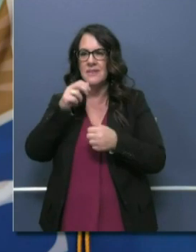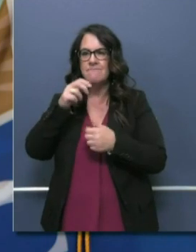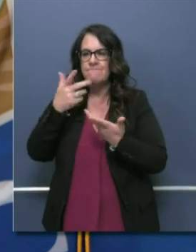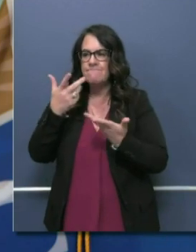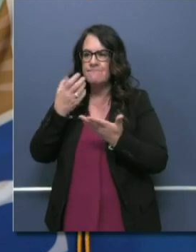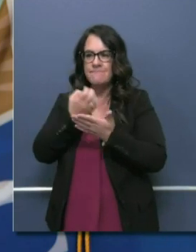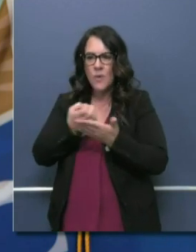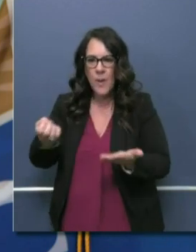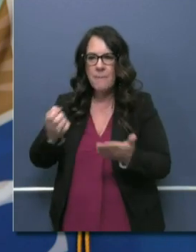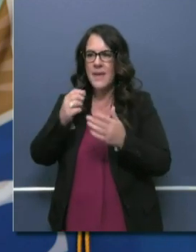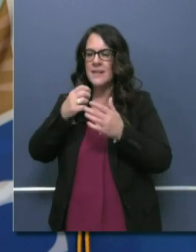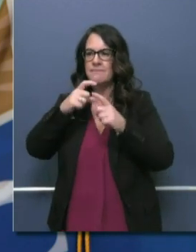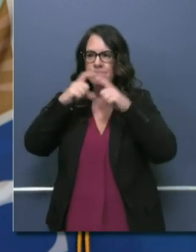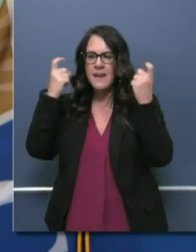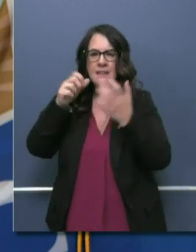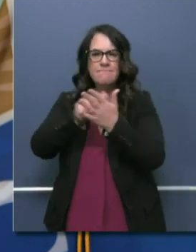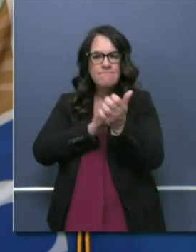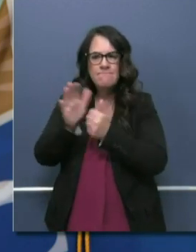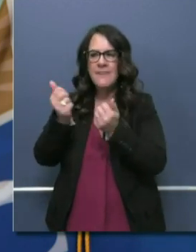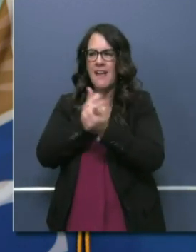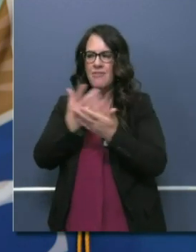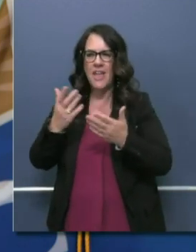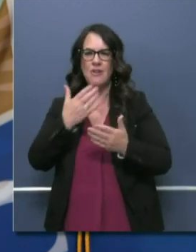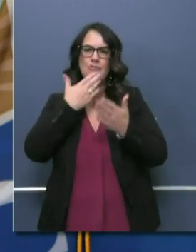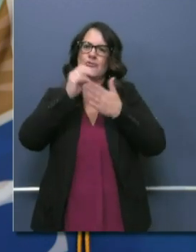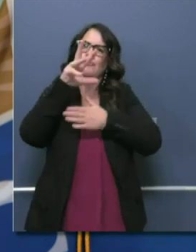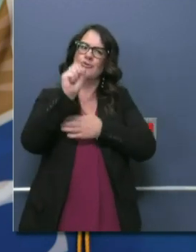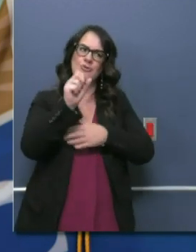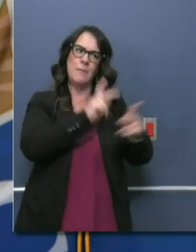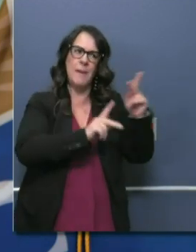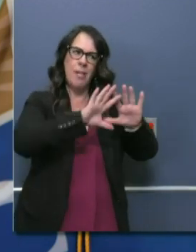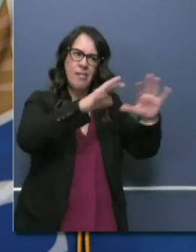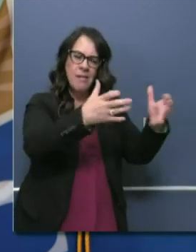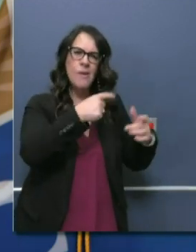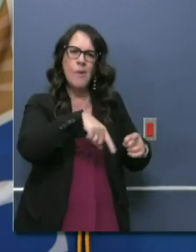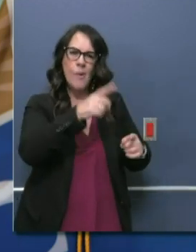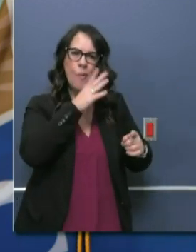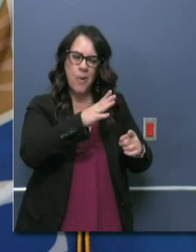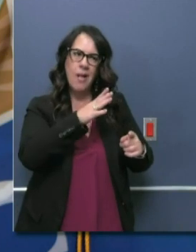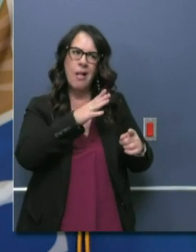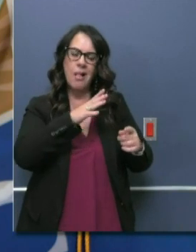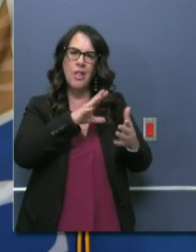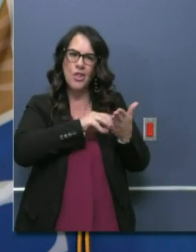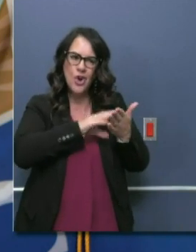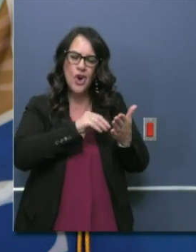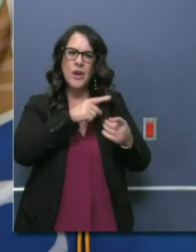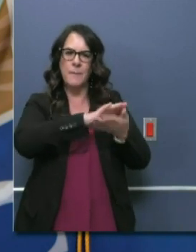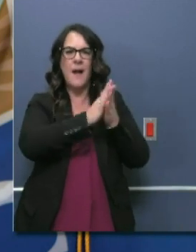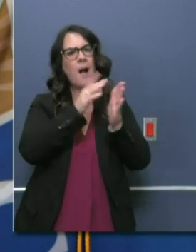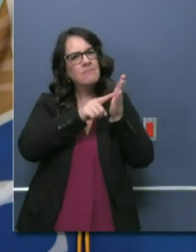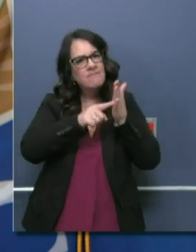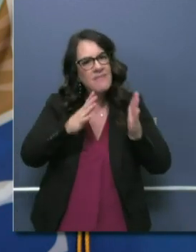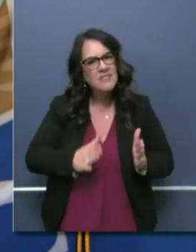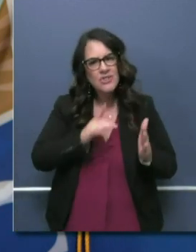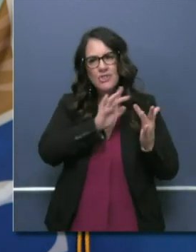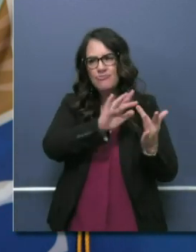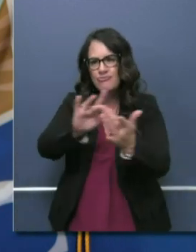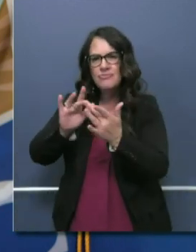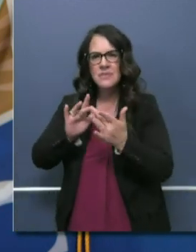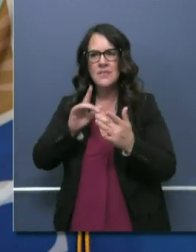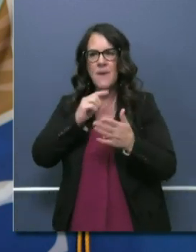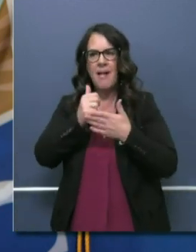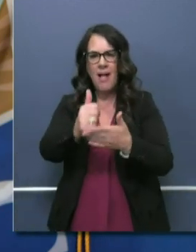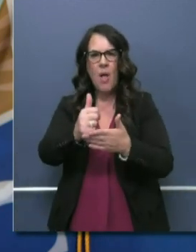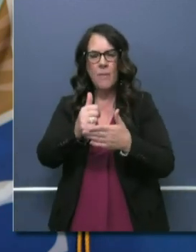this new academy and new capacity to scale. Really good news on testing that continues to march in the right